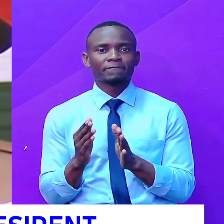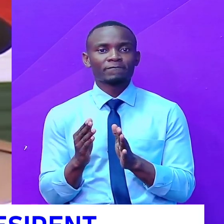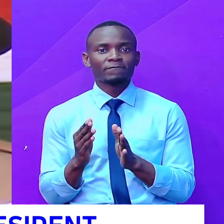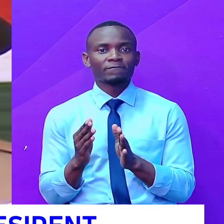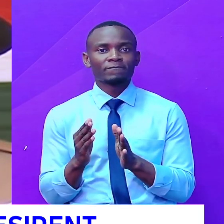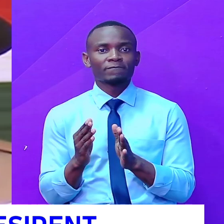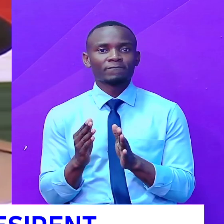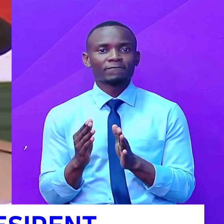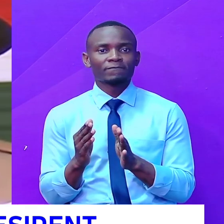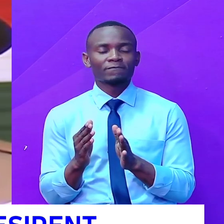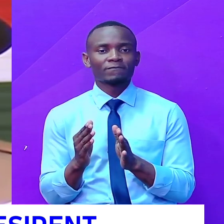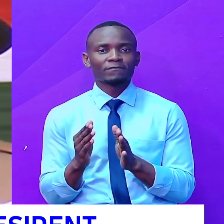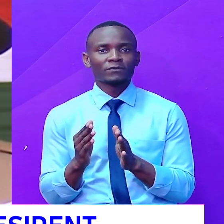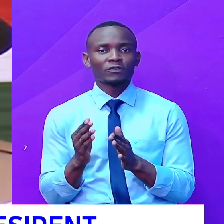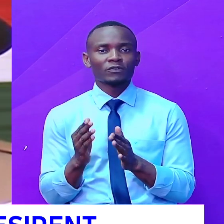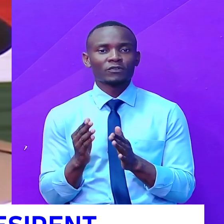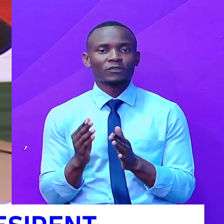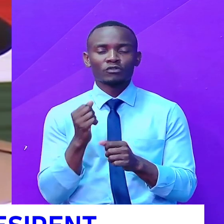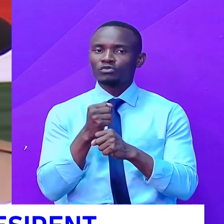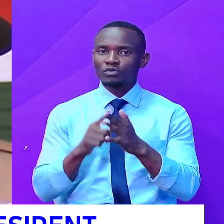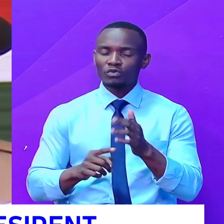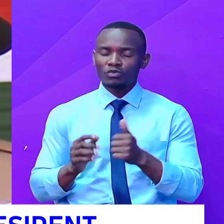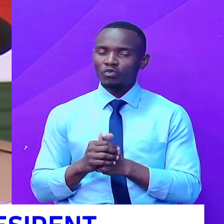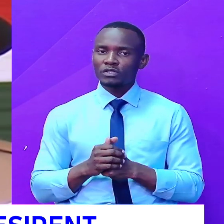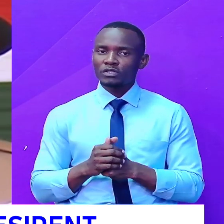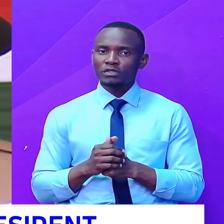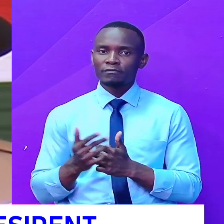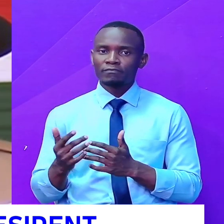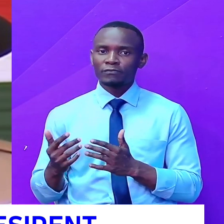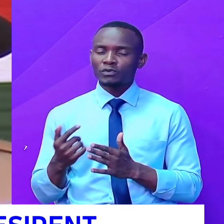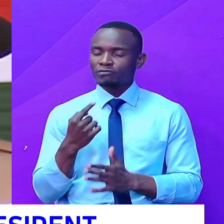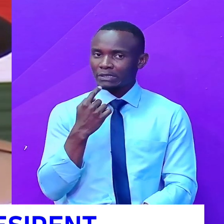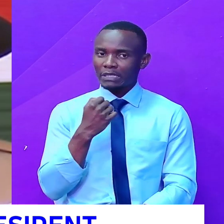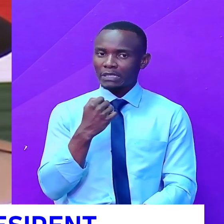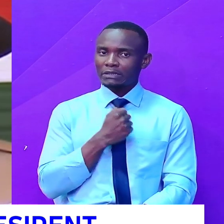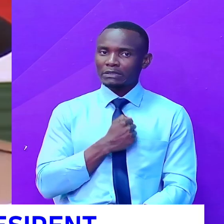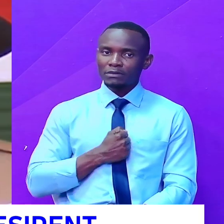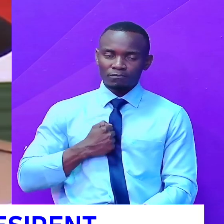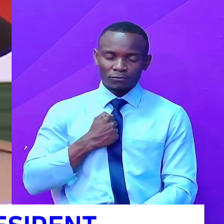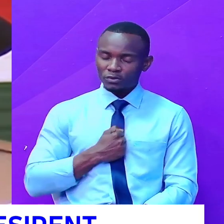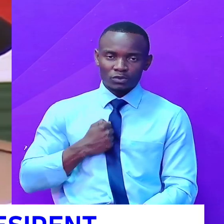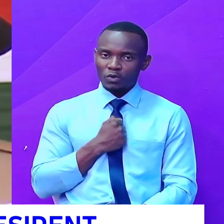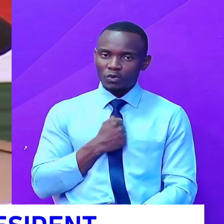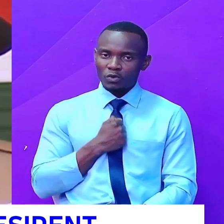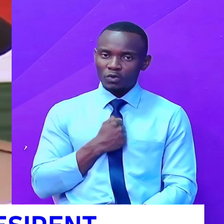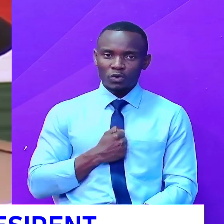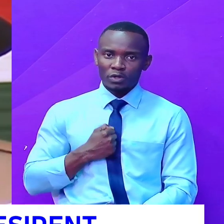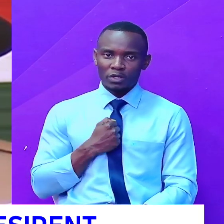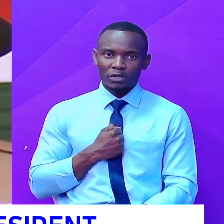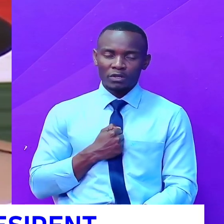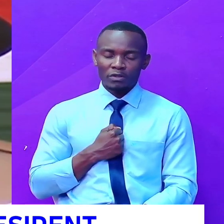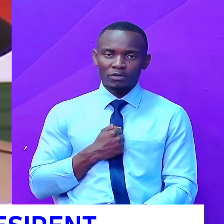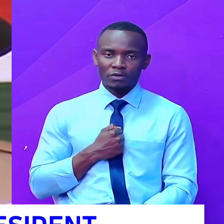the heartfelt condolences of the people of Senegal to the brotherly people